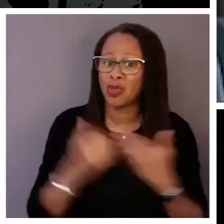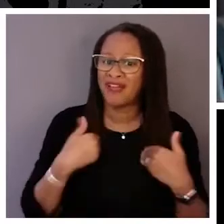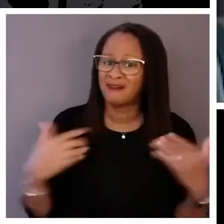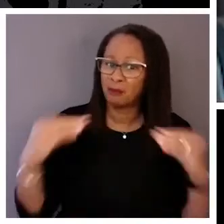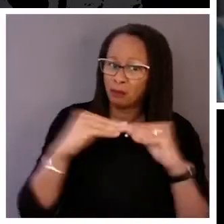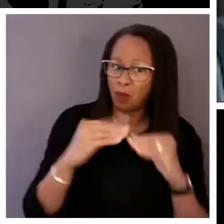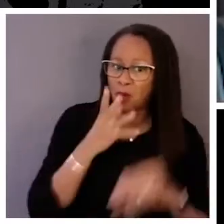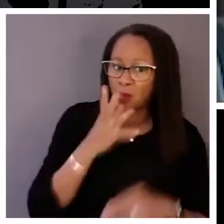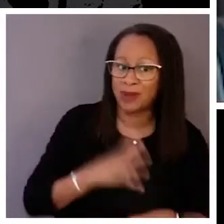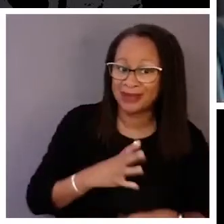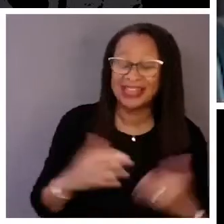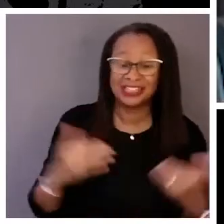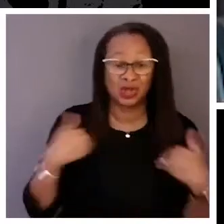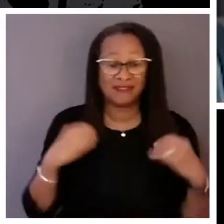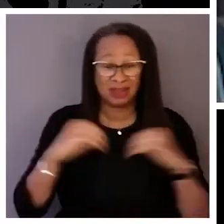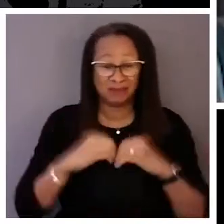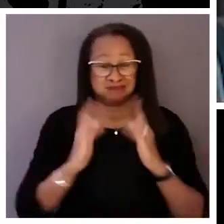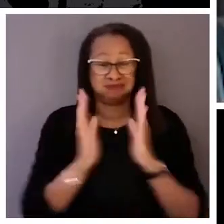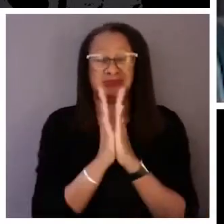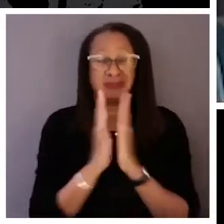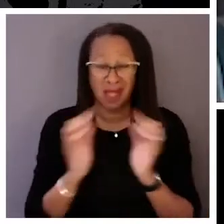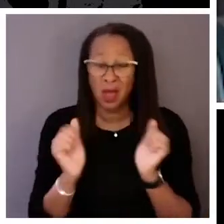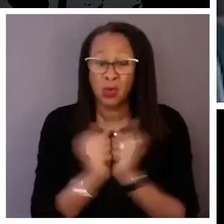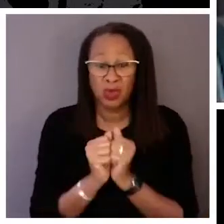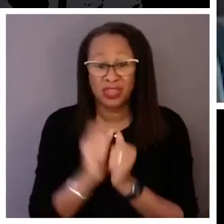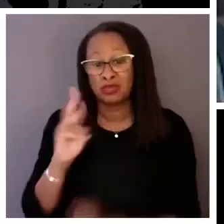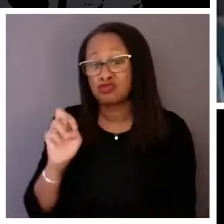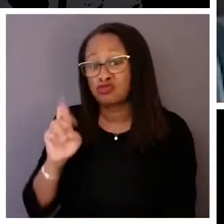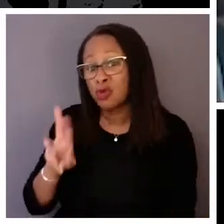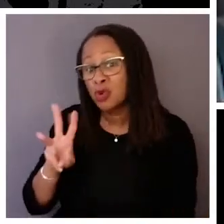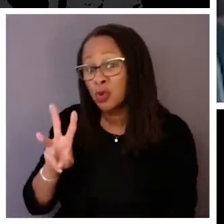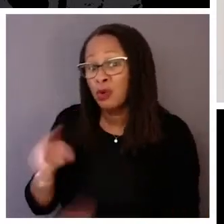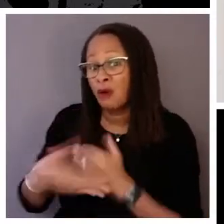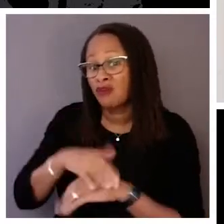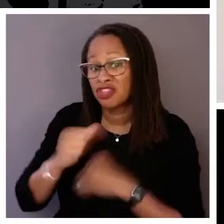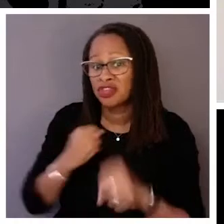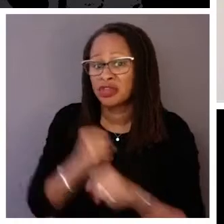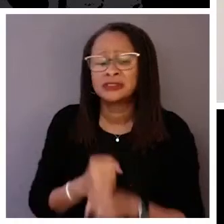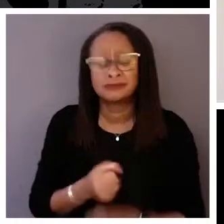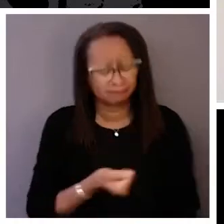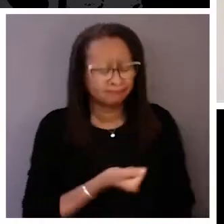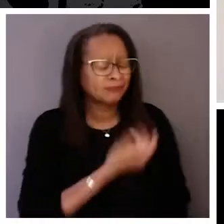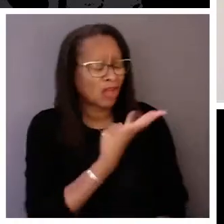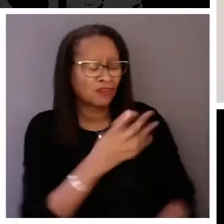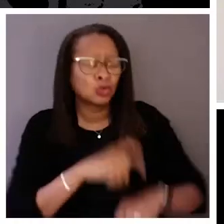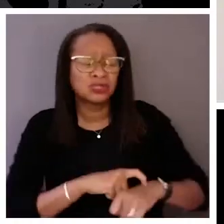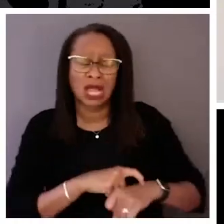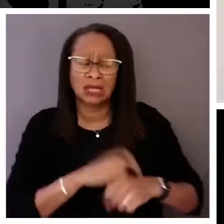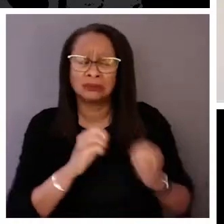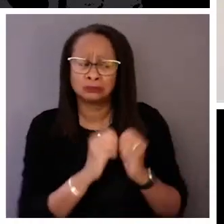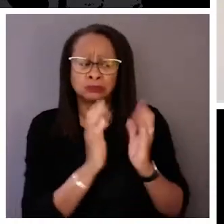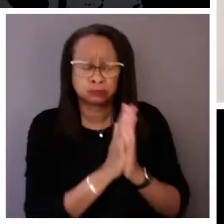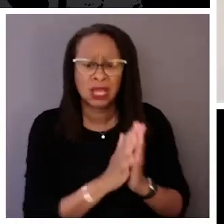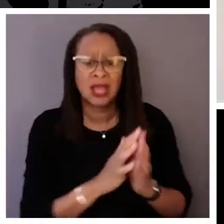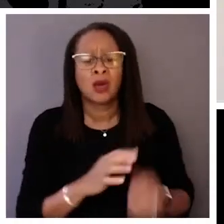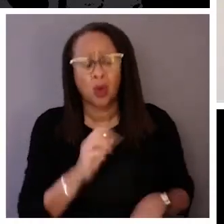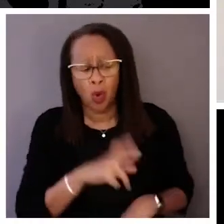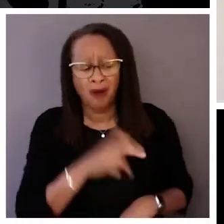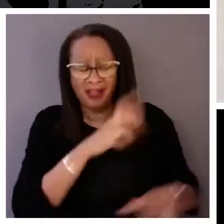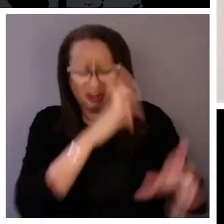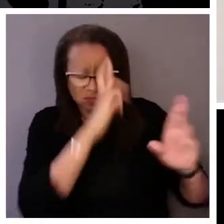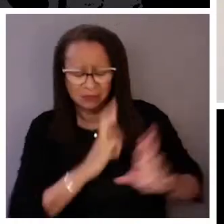Did you ever have any, headbutting with your crew over the years? I've had a few incidences where I've